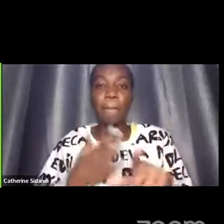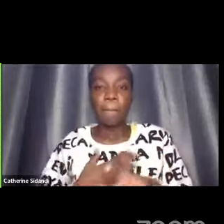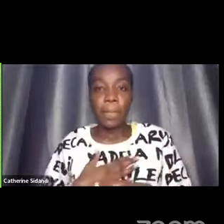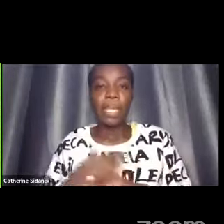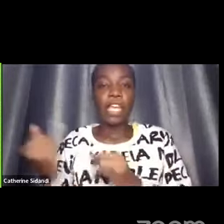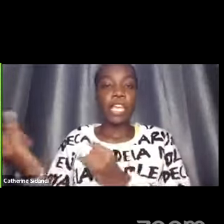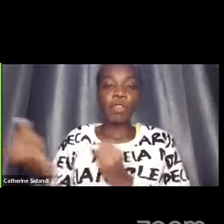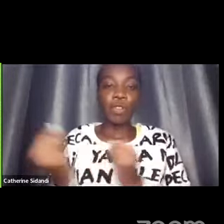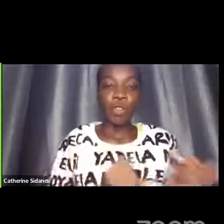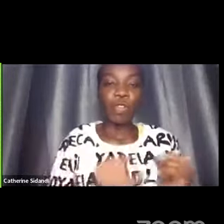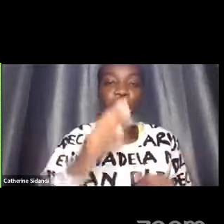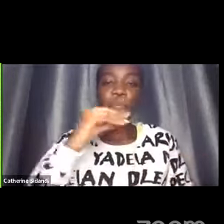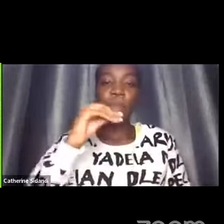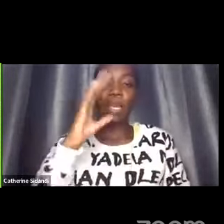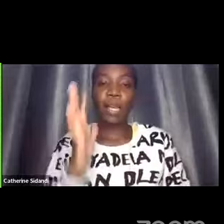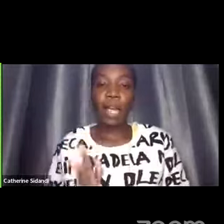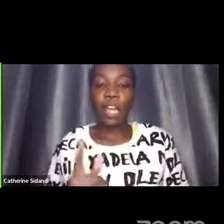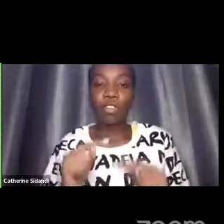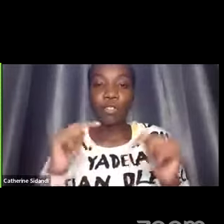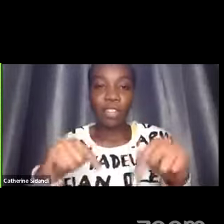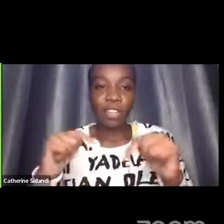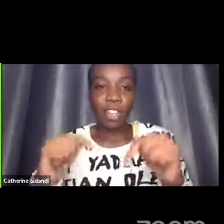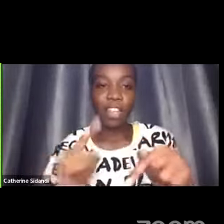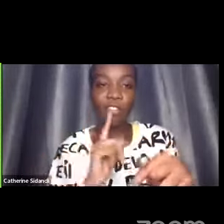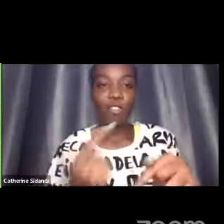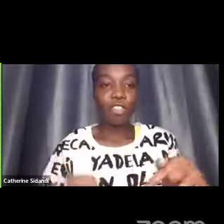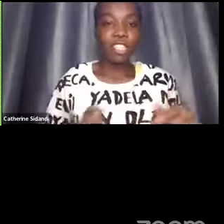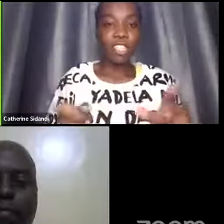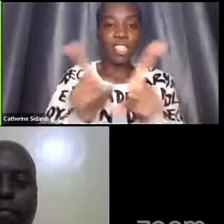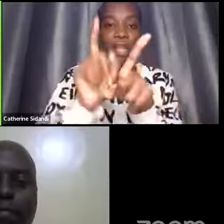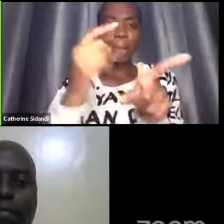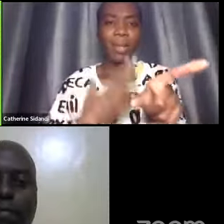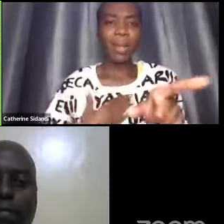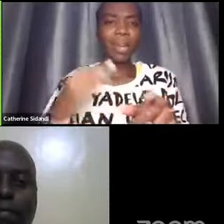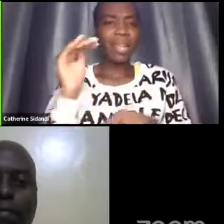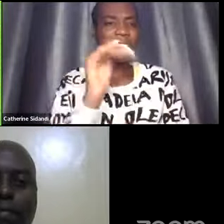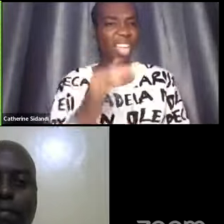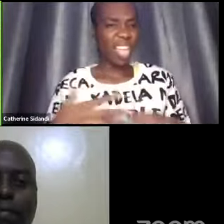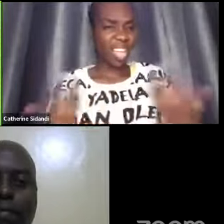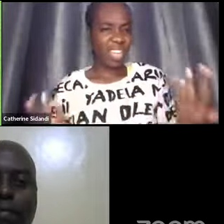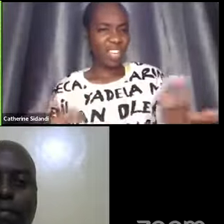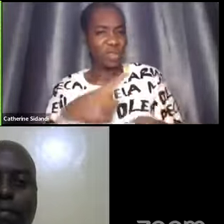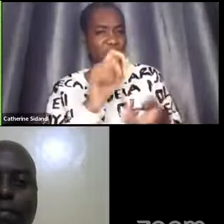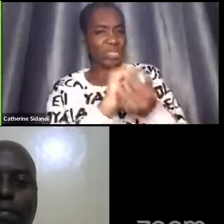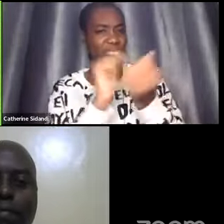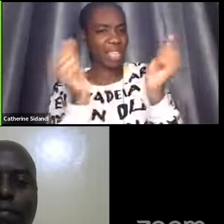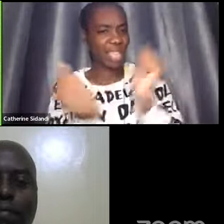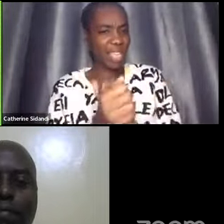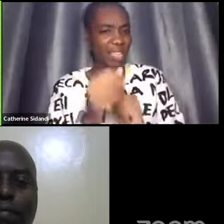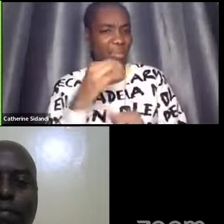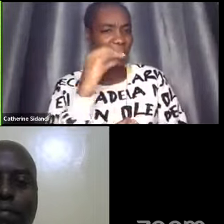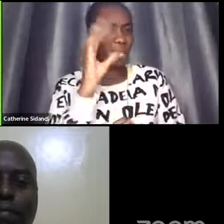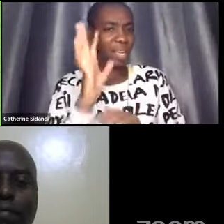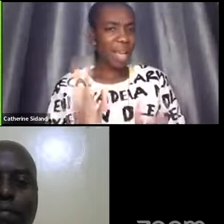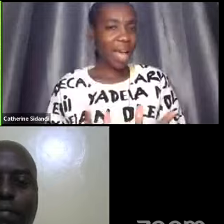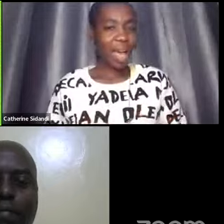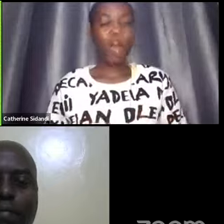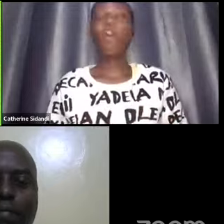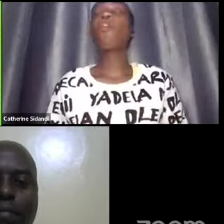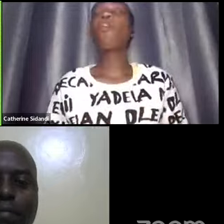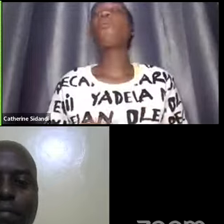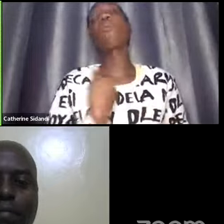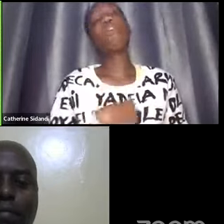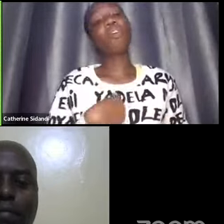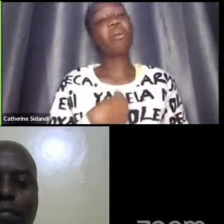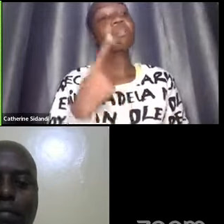introduce our speaker today. I know probably my sister was asking me, Kwani, you changed the speakers. Unfortunately, Mr. Migwe fell